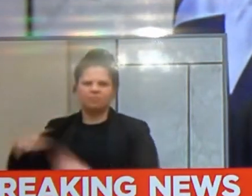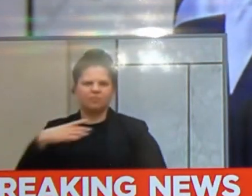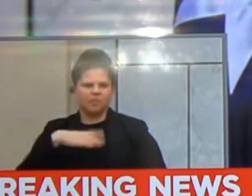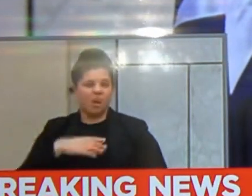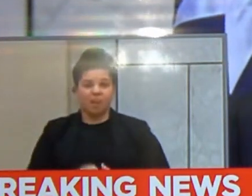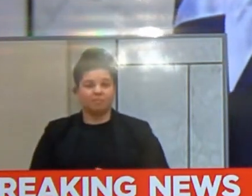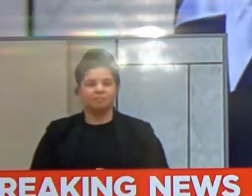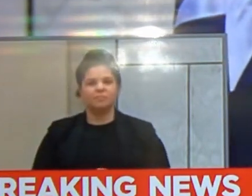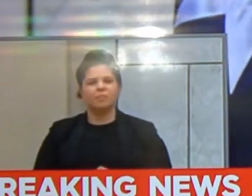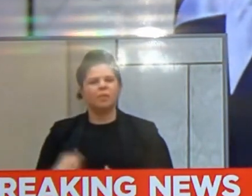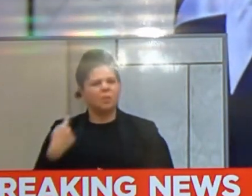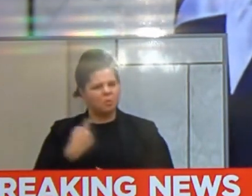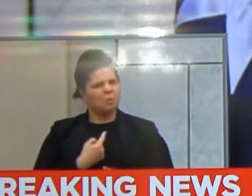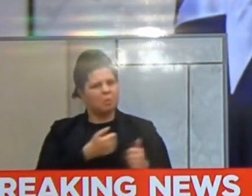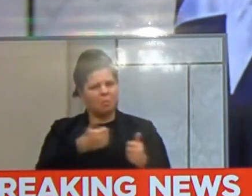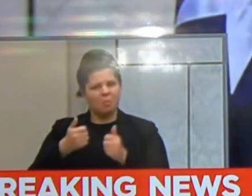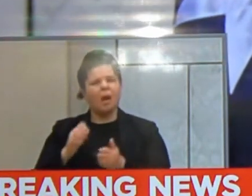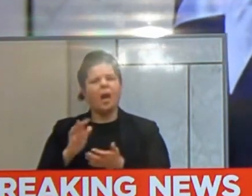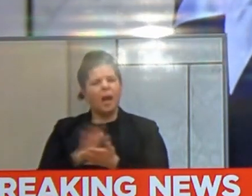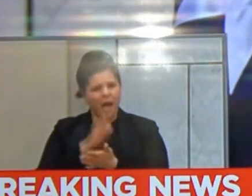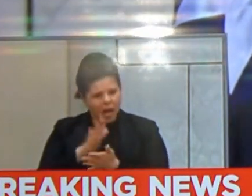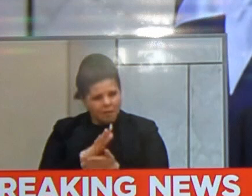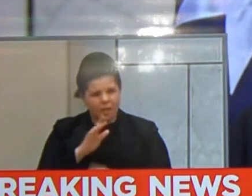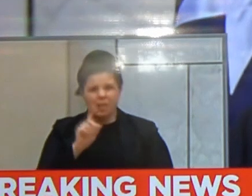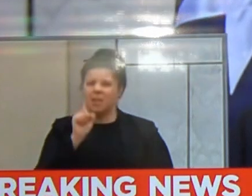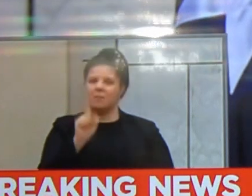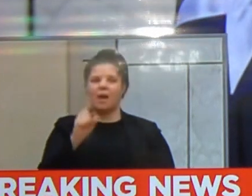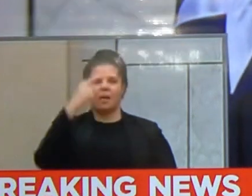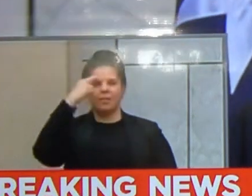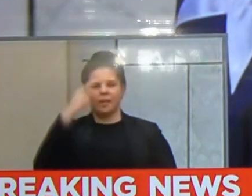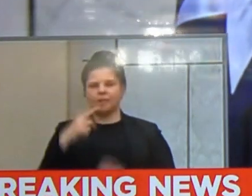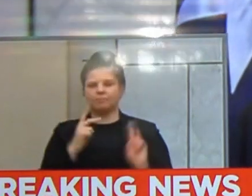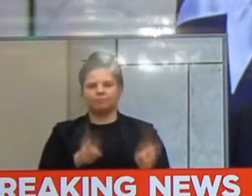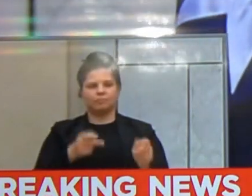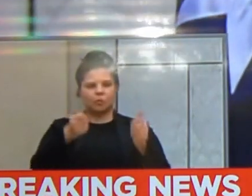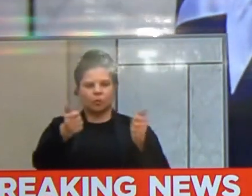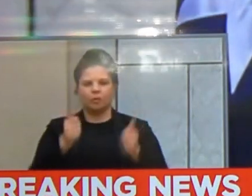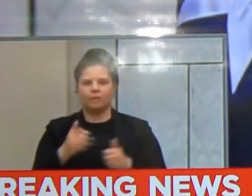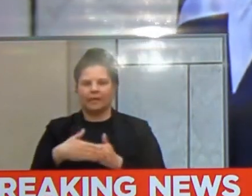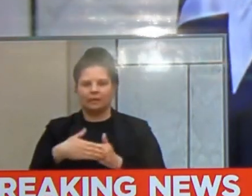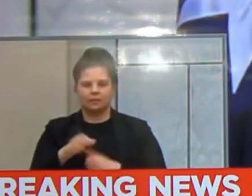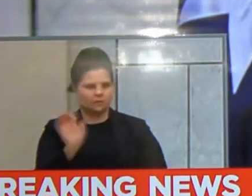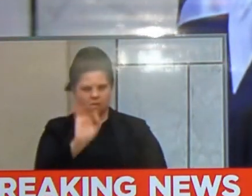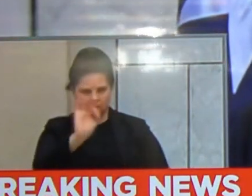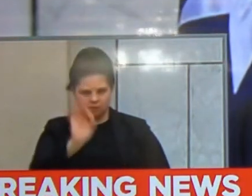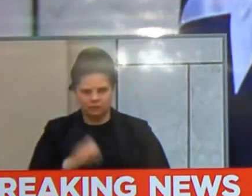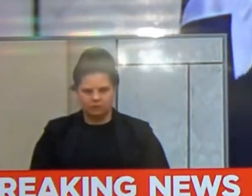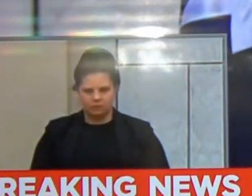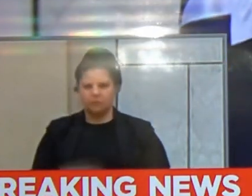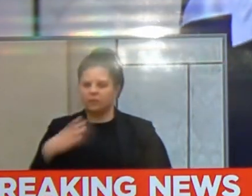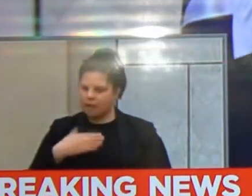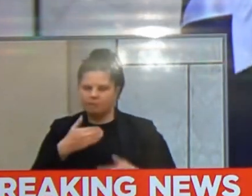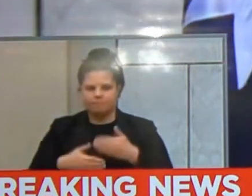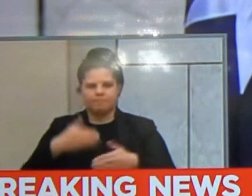quietly pleased with the direction we're going, but we cannot stop, because those community transmissions have been